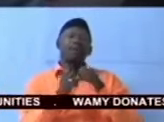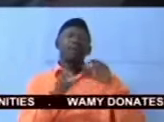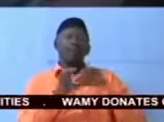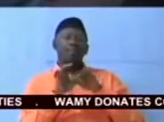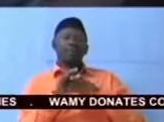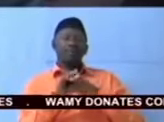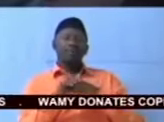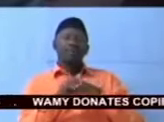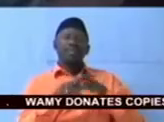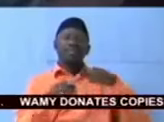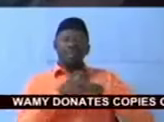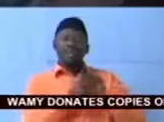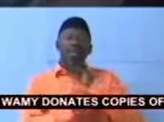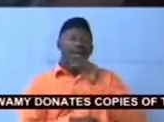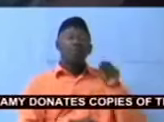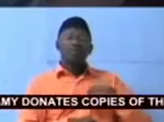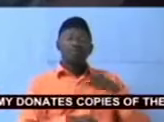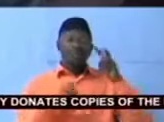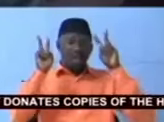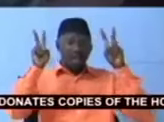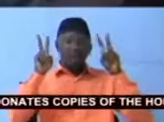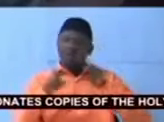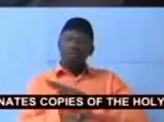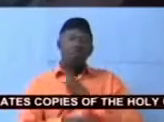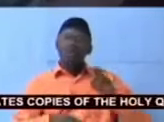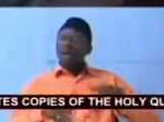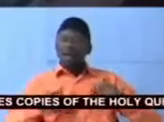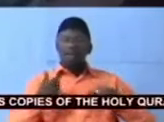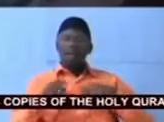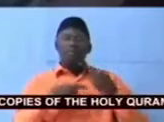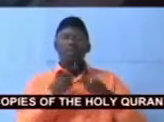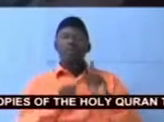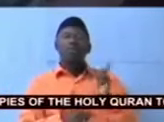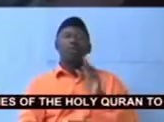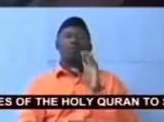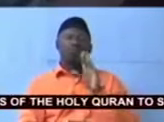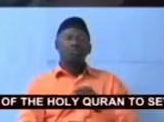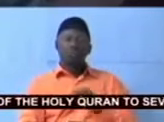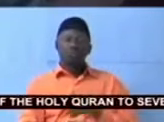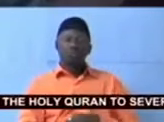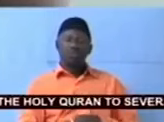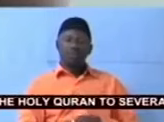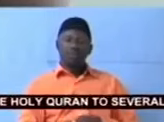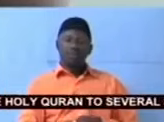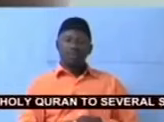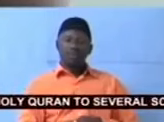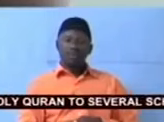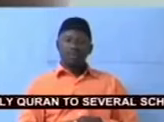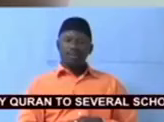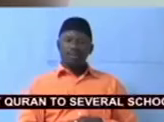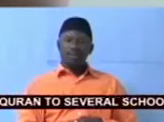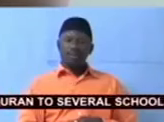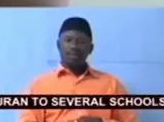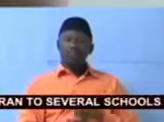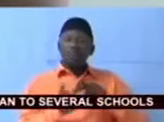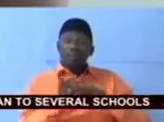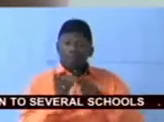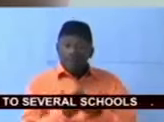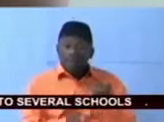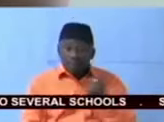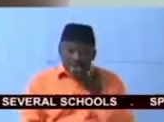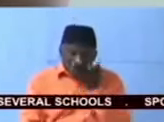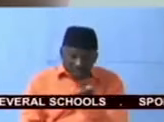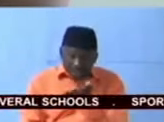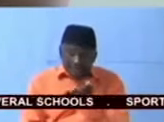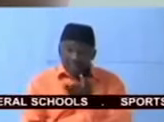nguur gi ci tour Yaya Jammeh dal contane ñon ci mbir mom. And because of that he was given notice to leave the jurisdiction. Ngir lolu nak mo taxone be ñu